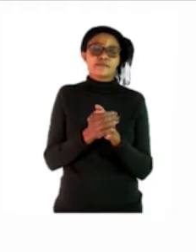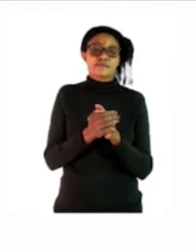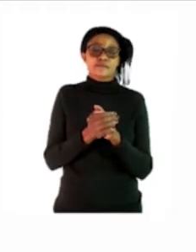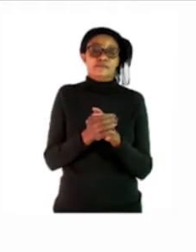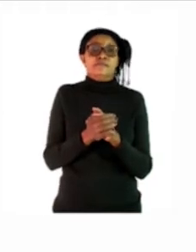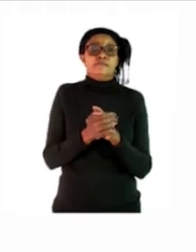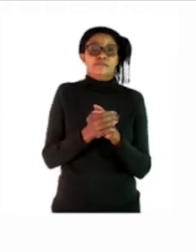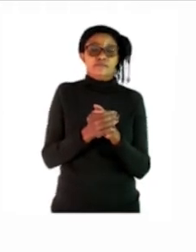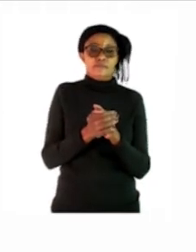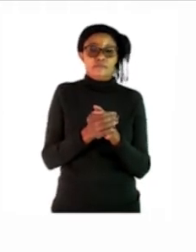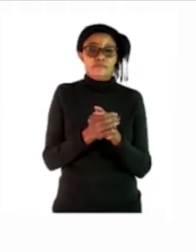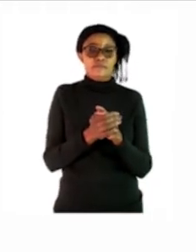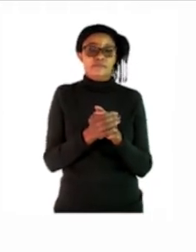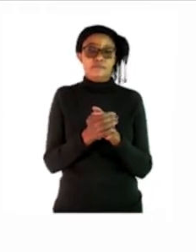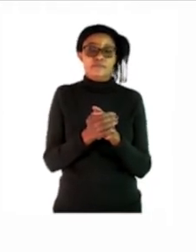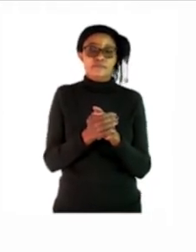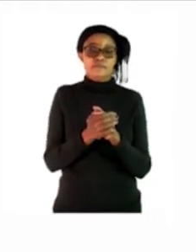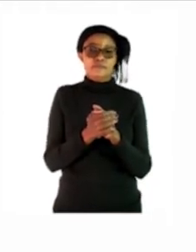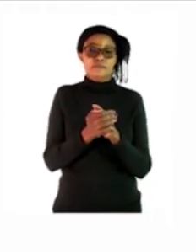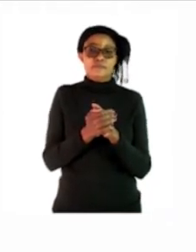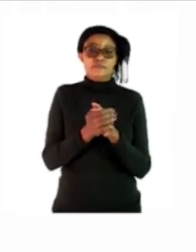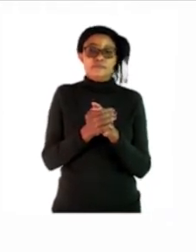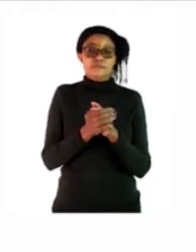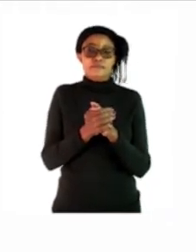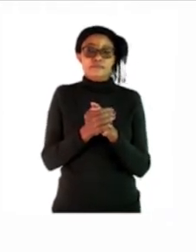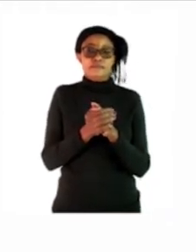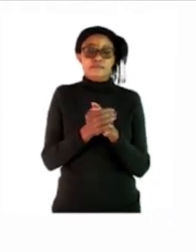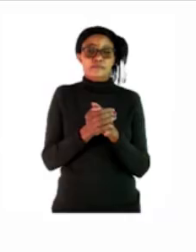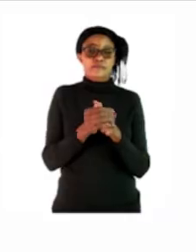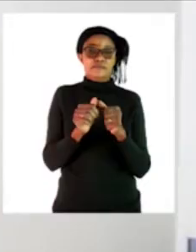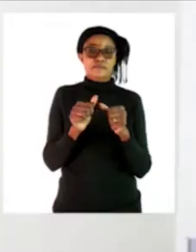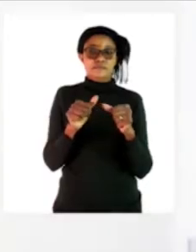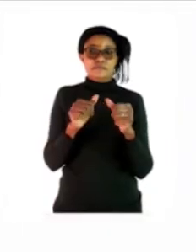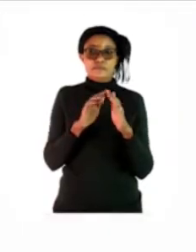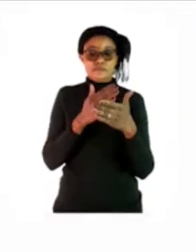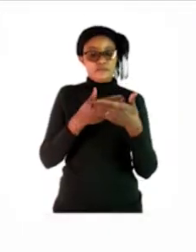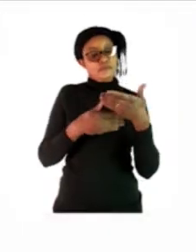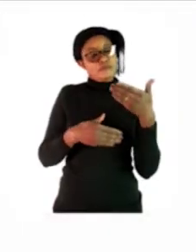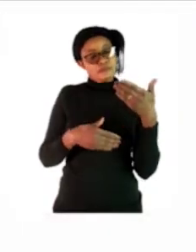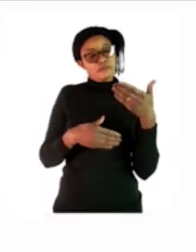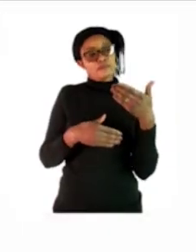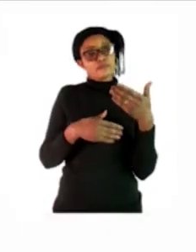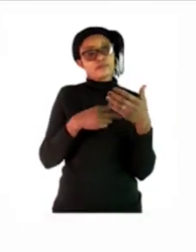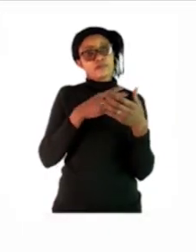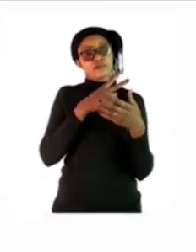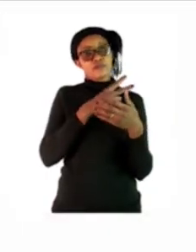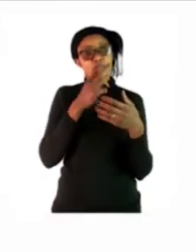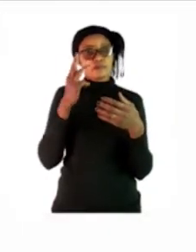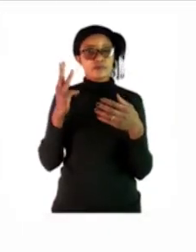the sums. Let's go over to page 23.